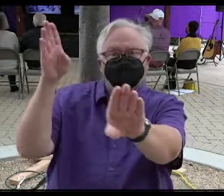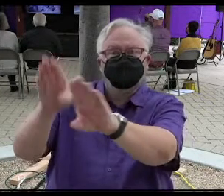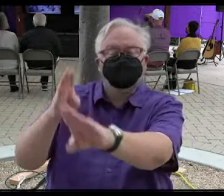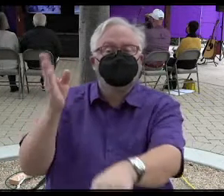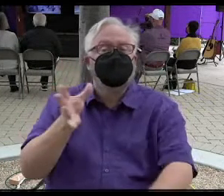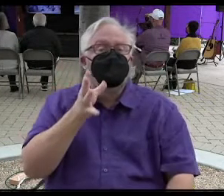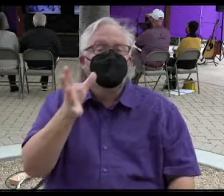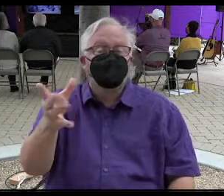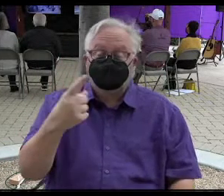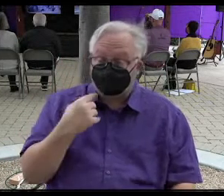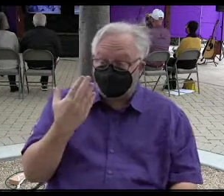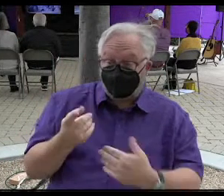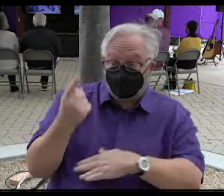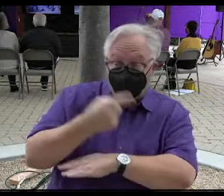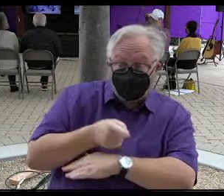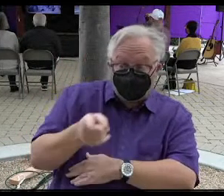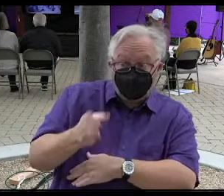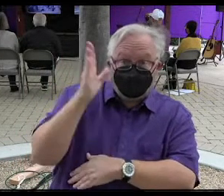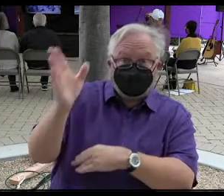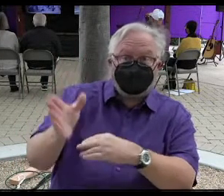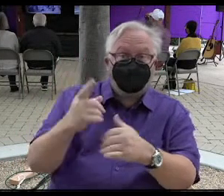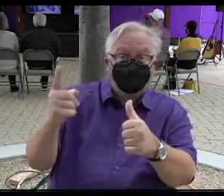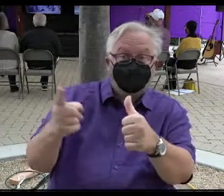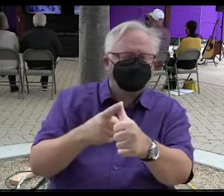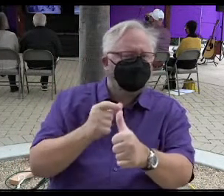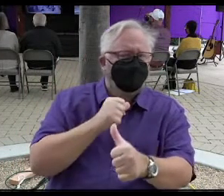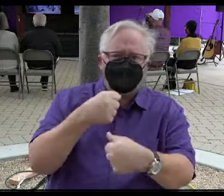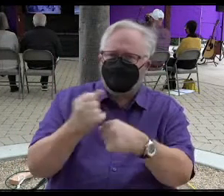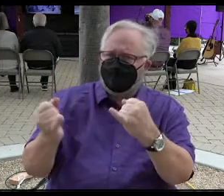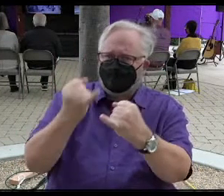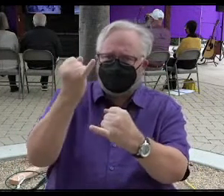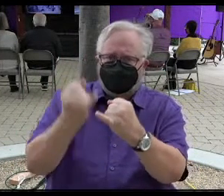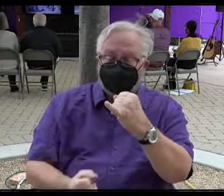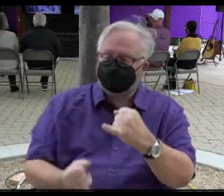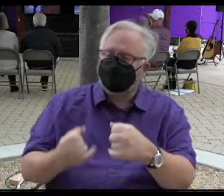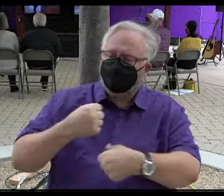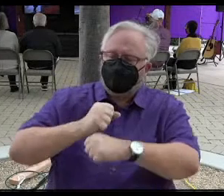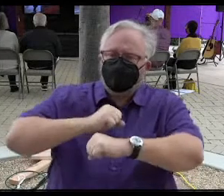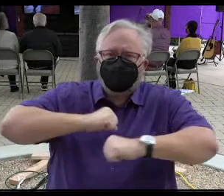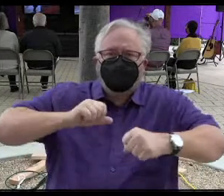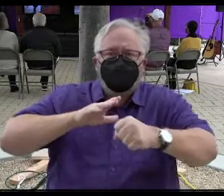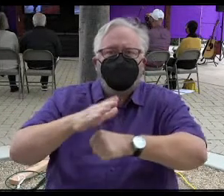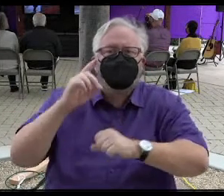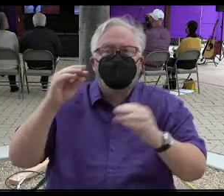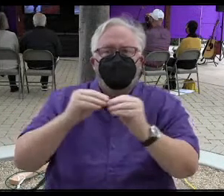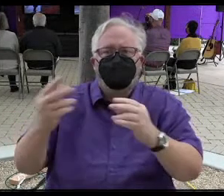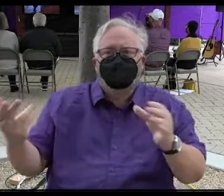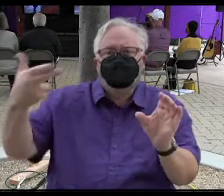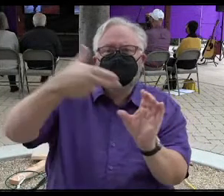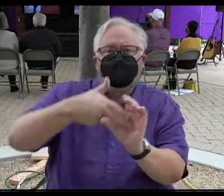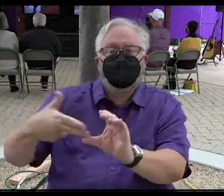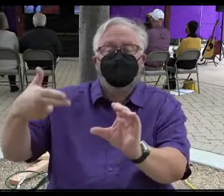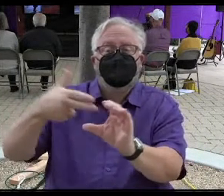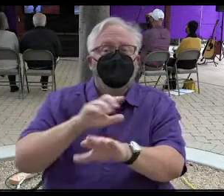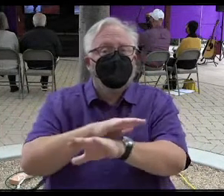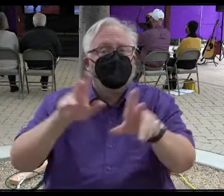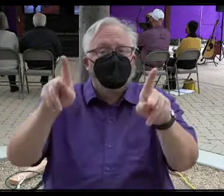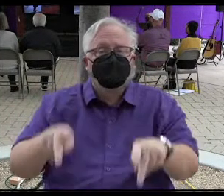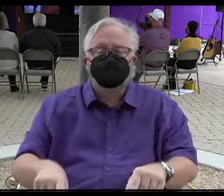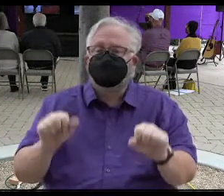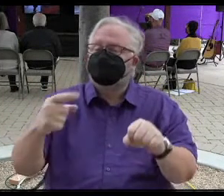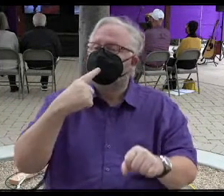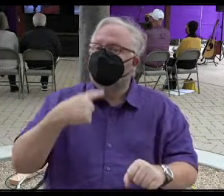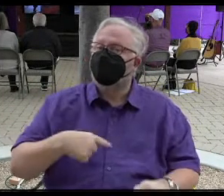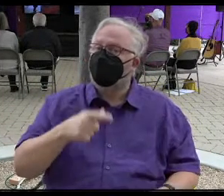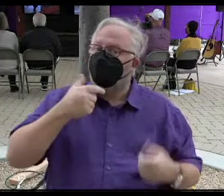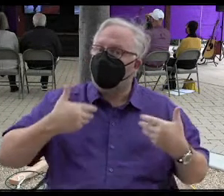first someday, but don't be the last, make space for more. No one can tell me who I am or